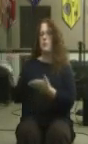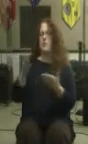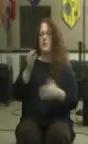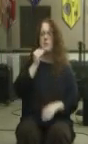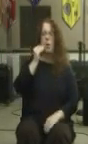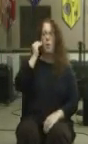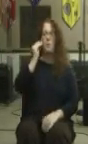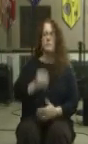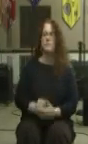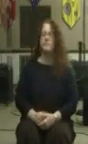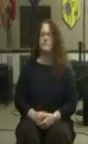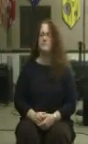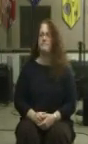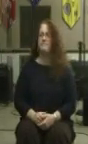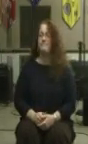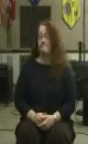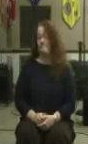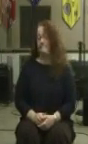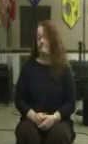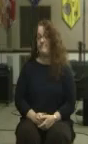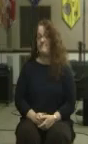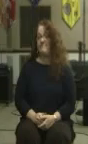home.